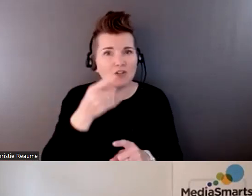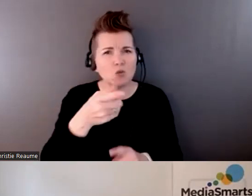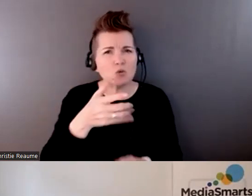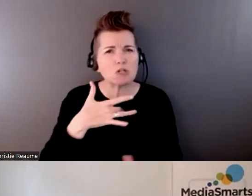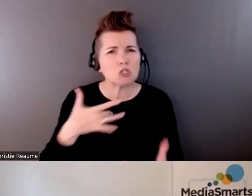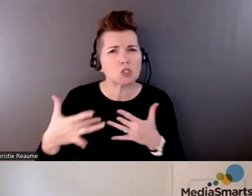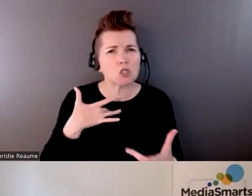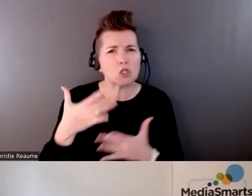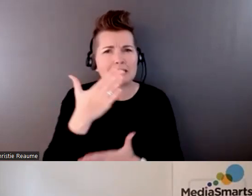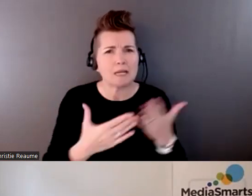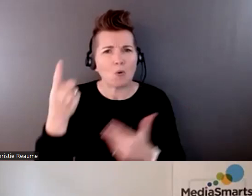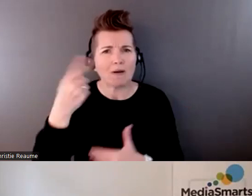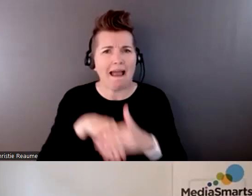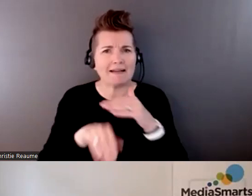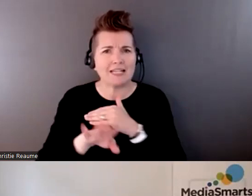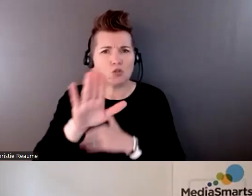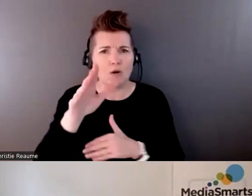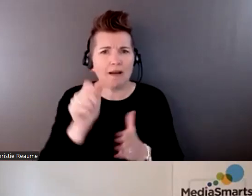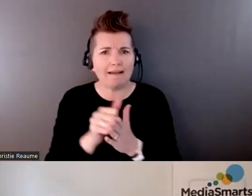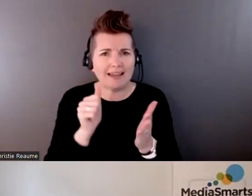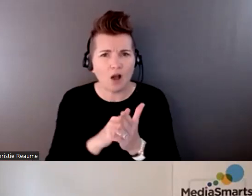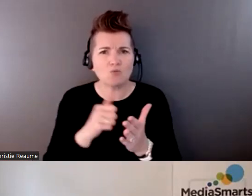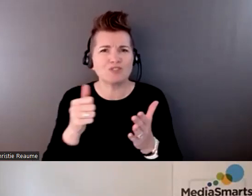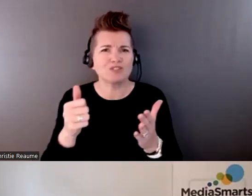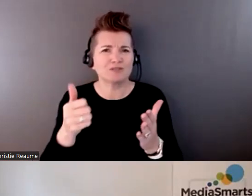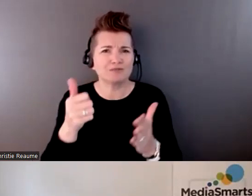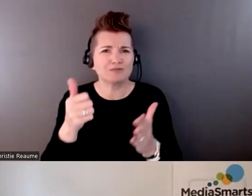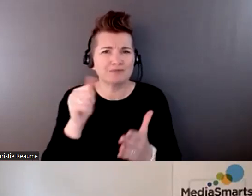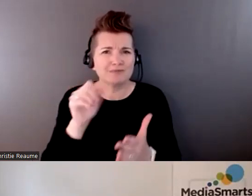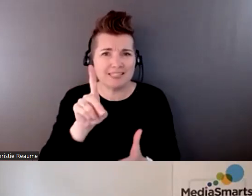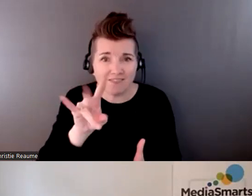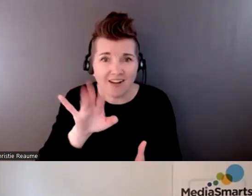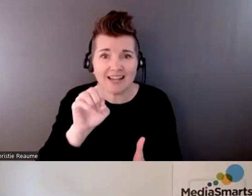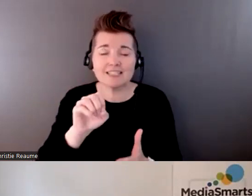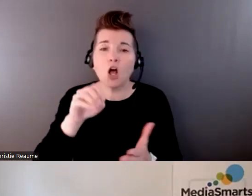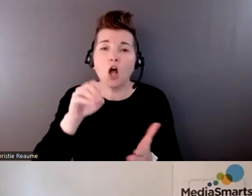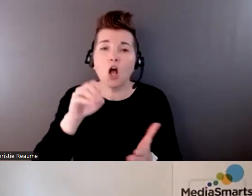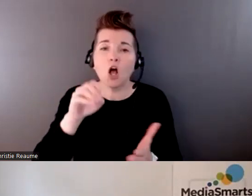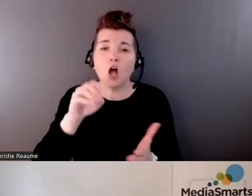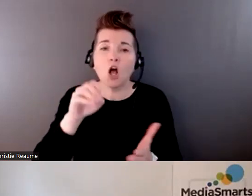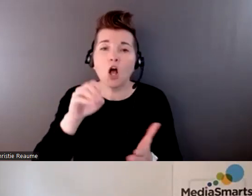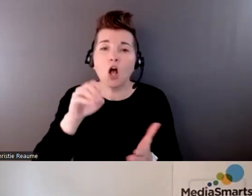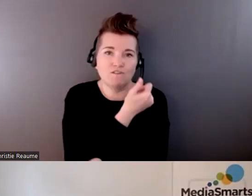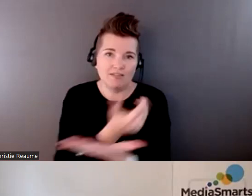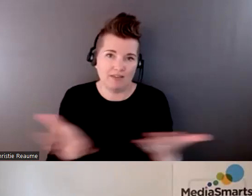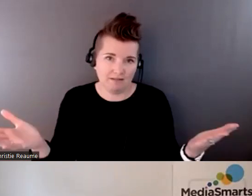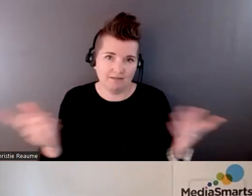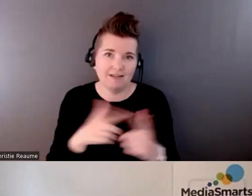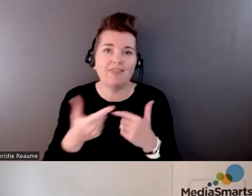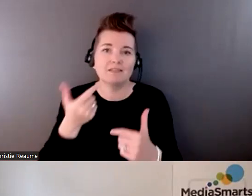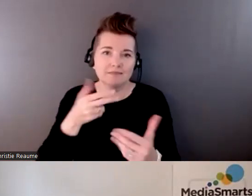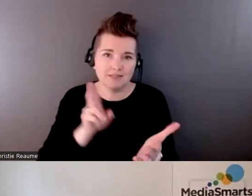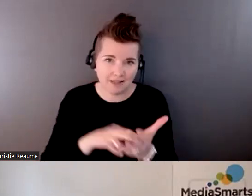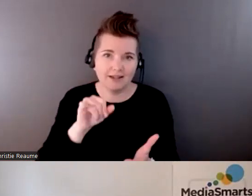biggest thing is to log out and to re-log into those um so those accounts it's pretty it's pretty rare though that that does happen I would